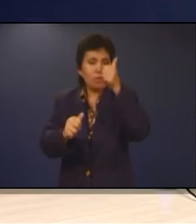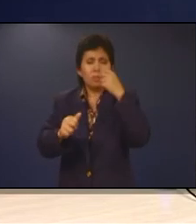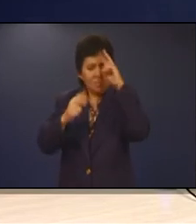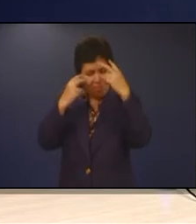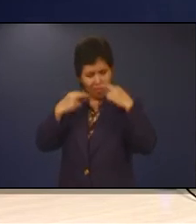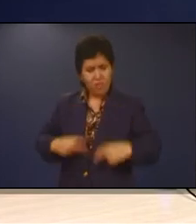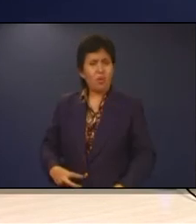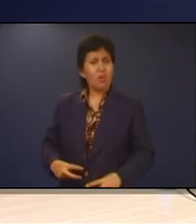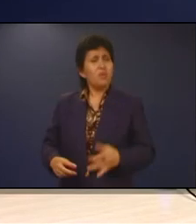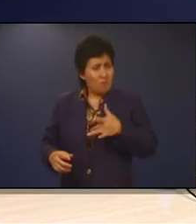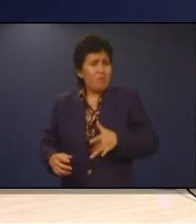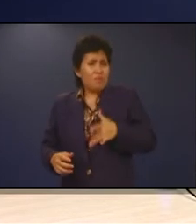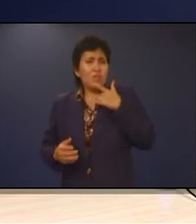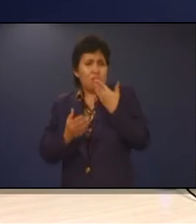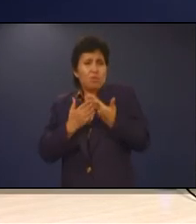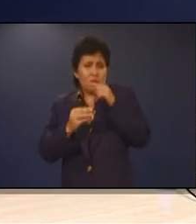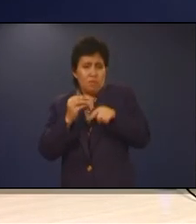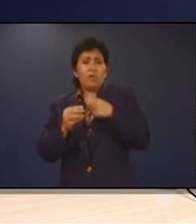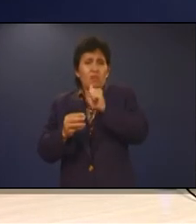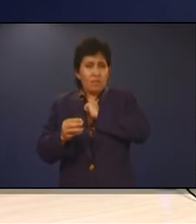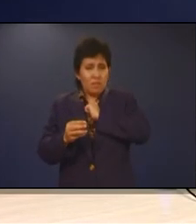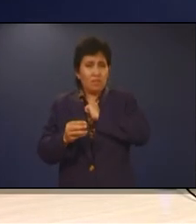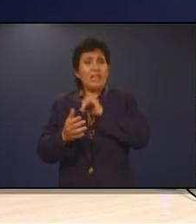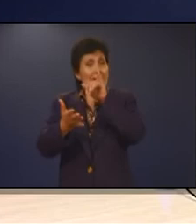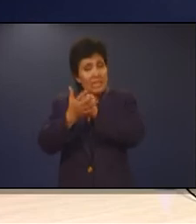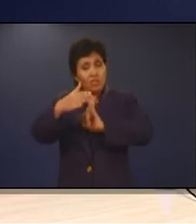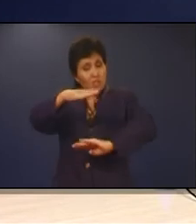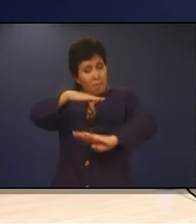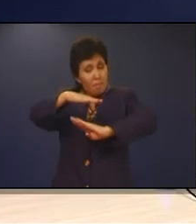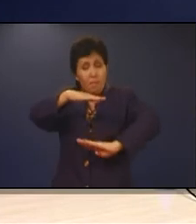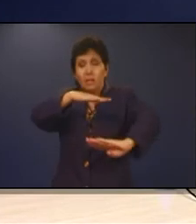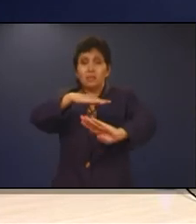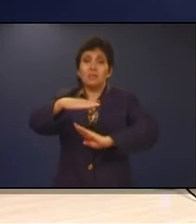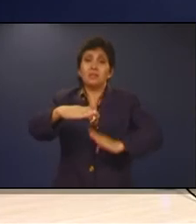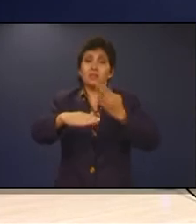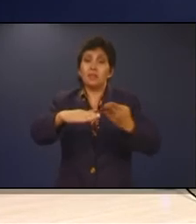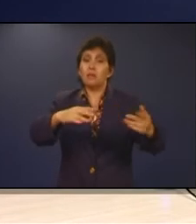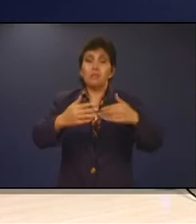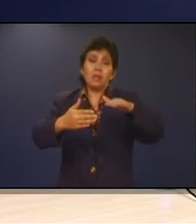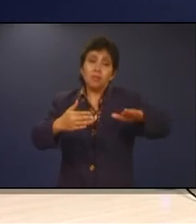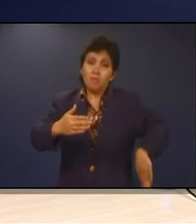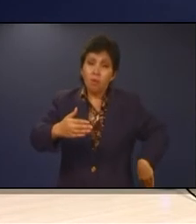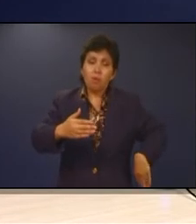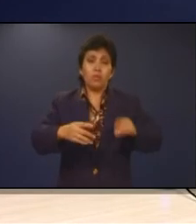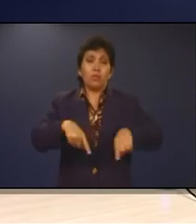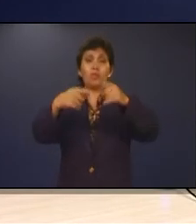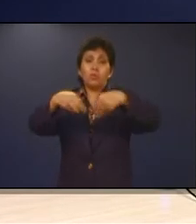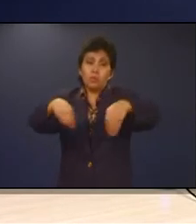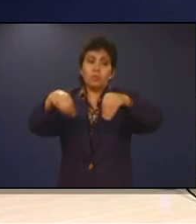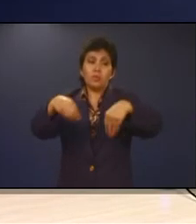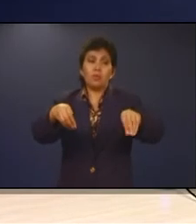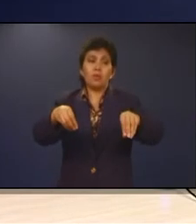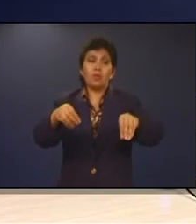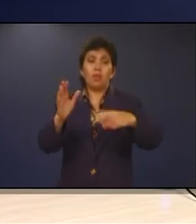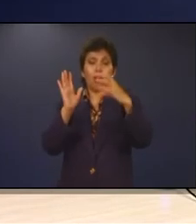have to look into ourselves. Do we feel good about ourselves? That is the basic thing before we go out shopping and we